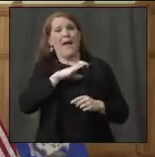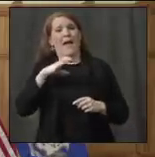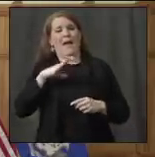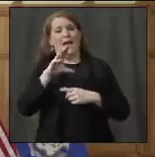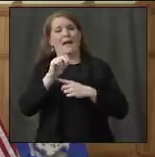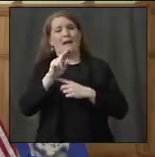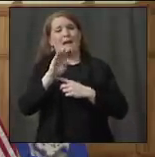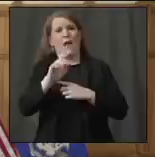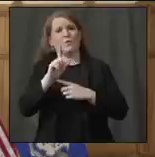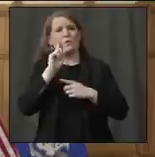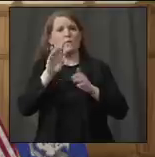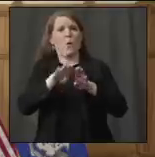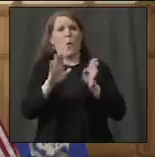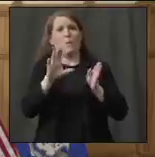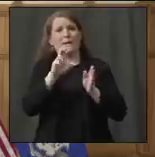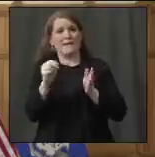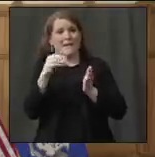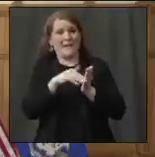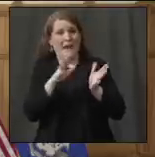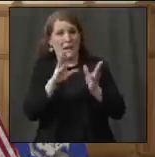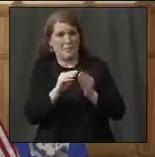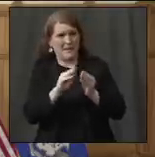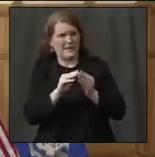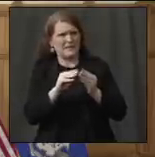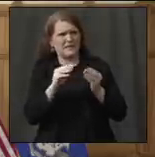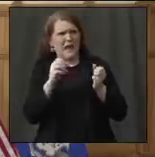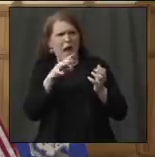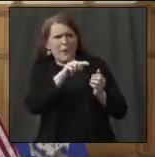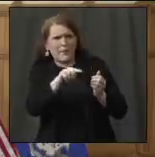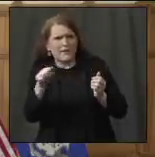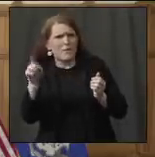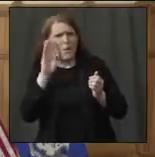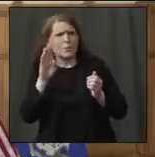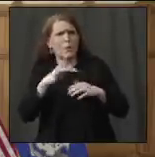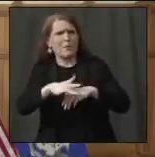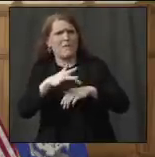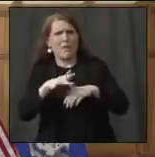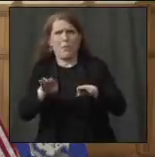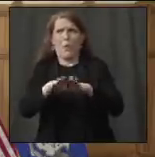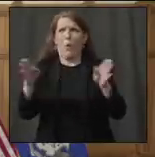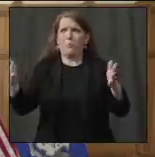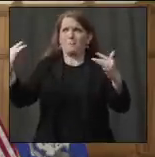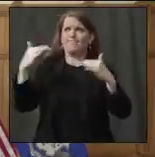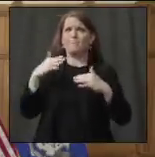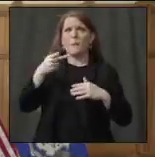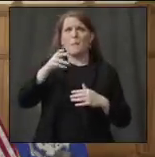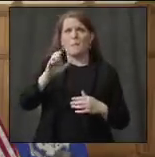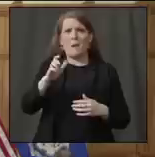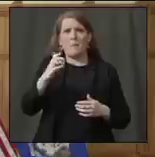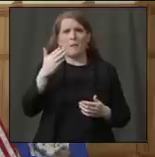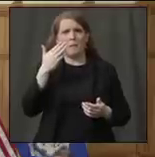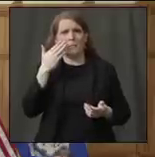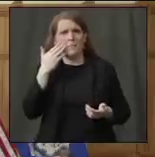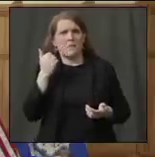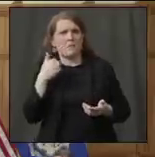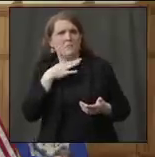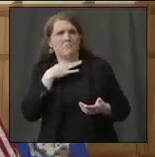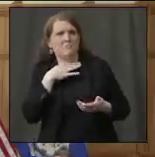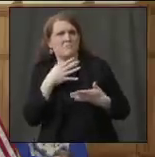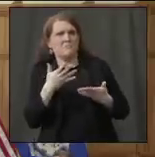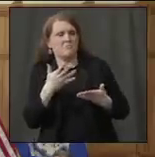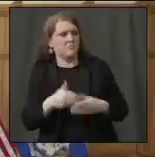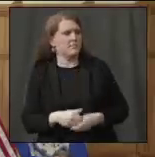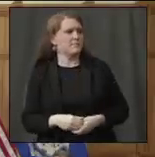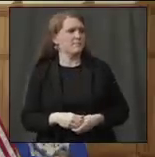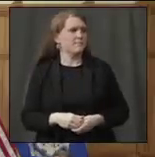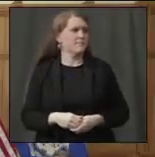our only look at it is going to be on Thursdays in the old Probst room. Well, I'll